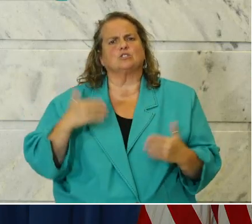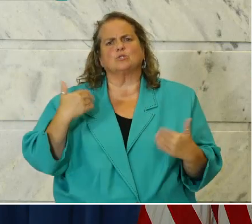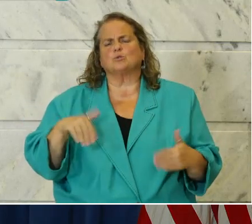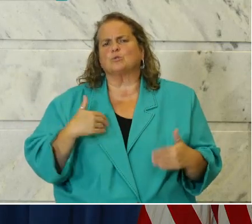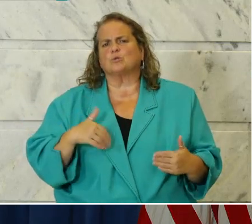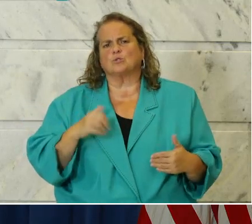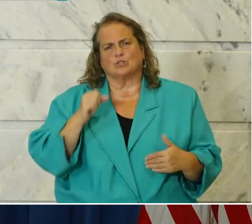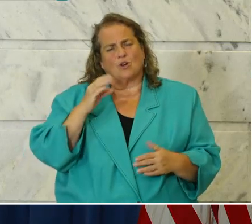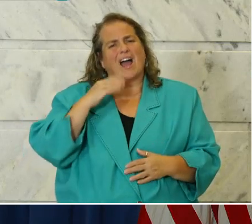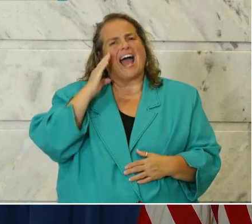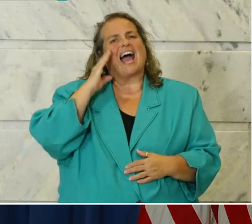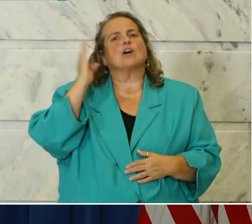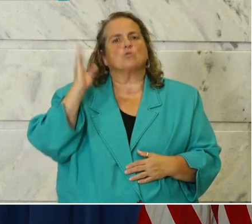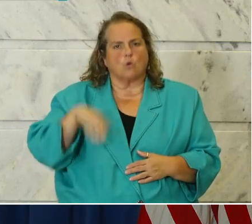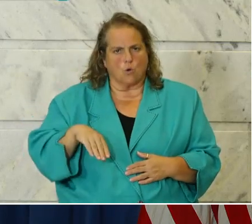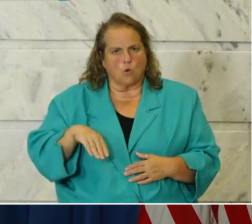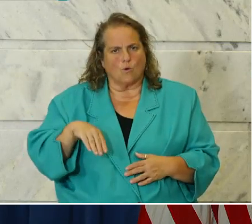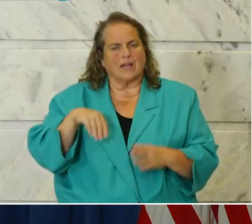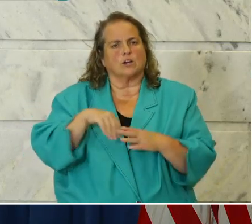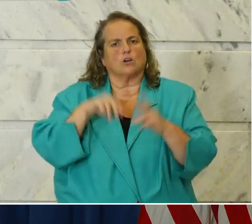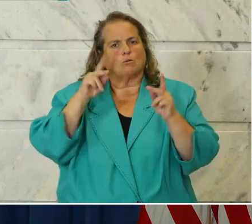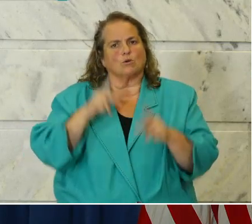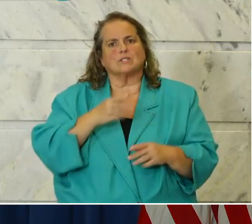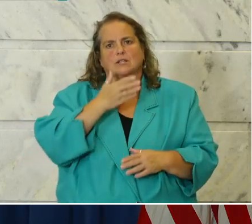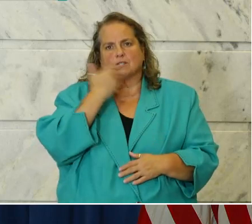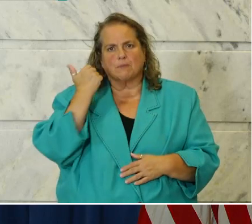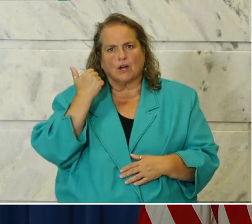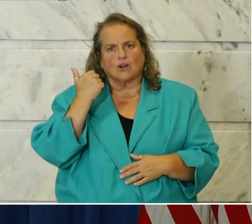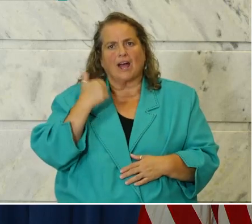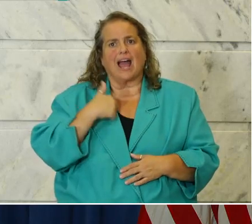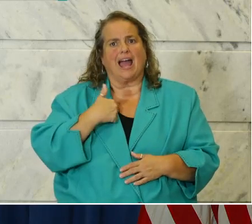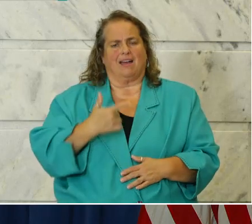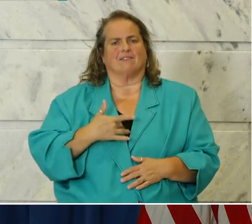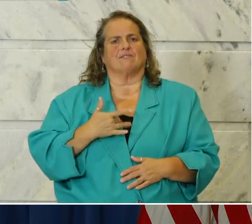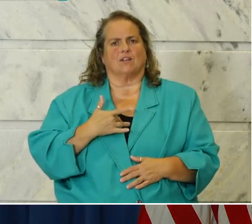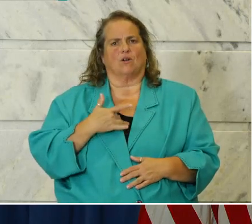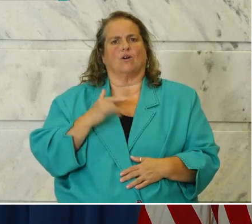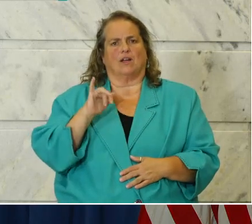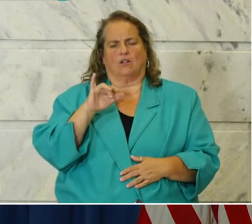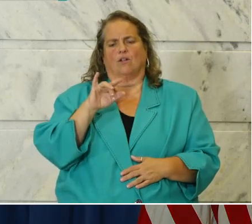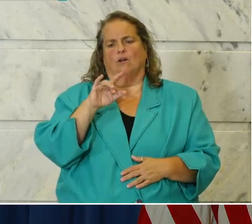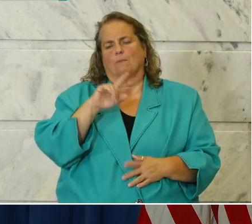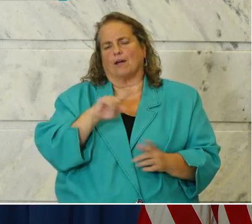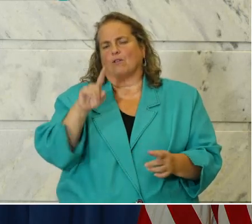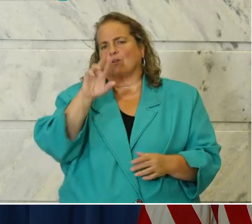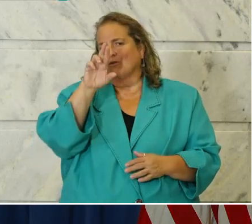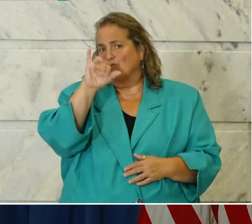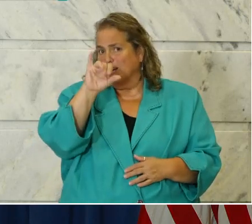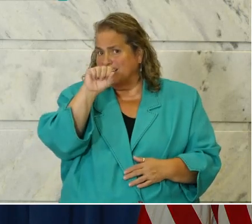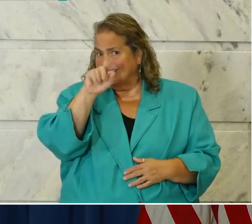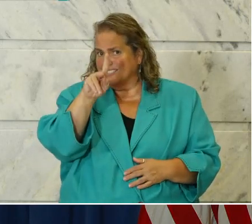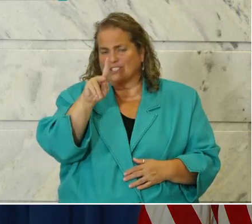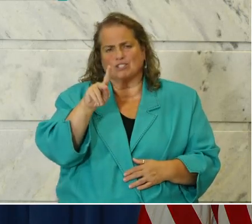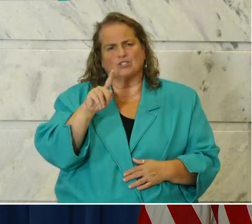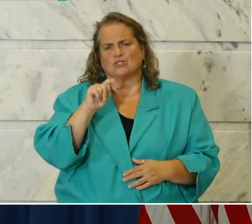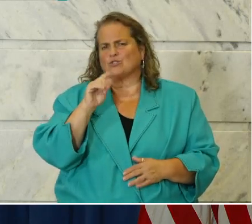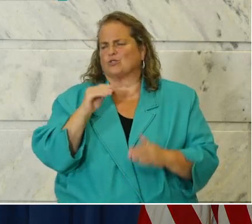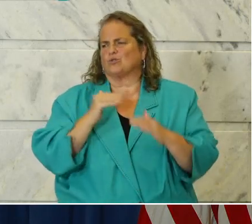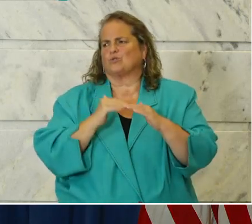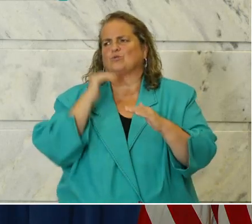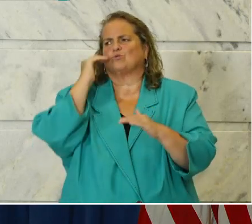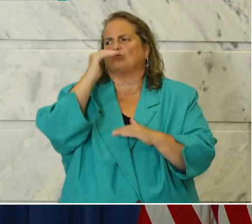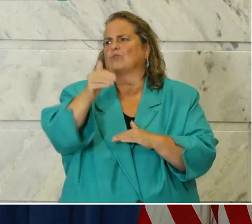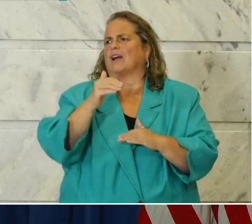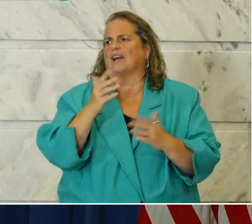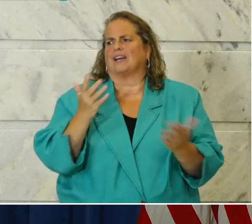hope people know that. I not only know, I feel that, but the risk is just too great. And